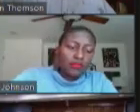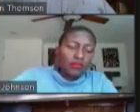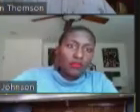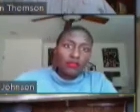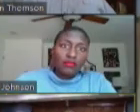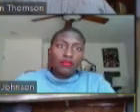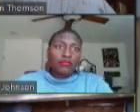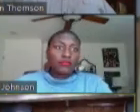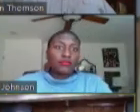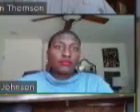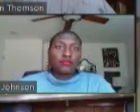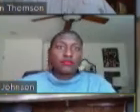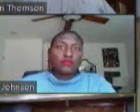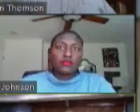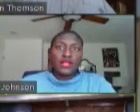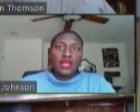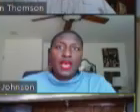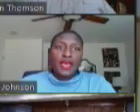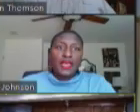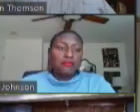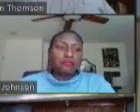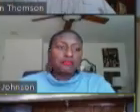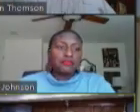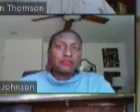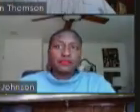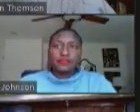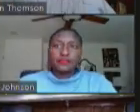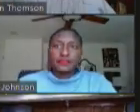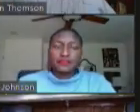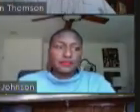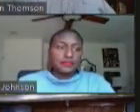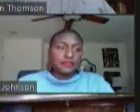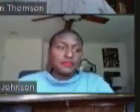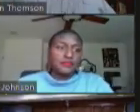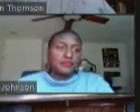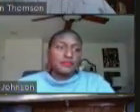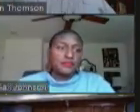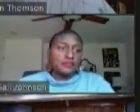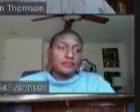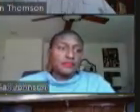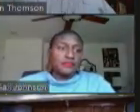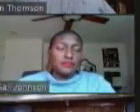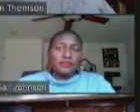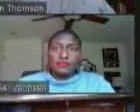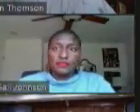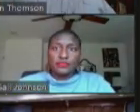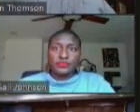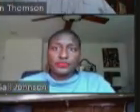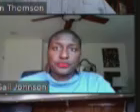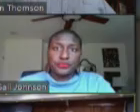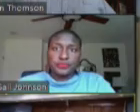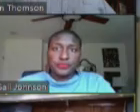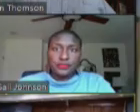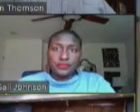Aye. Commissioner Johnson? Aye. Commissioner Simmons? Aye. Commissioner Sacco,